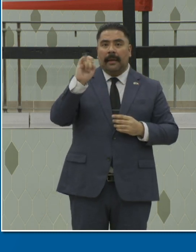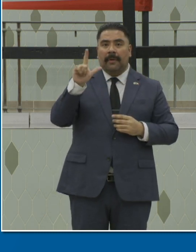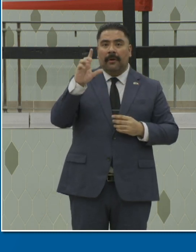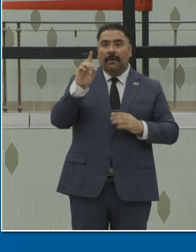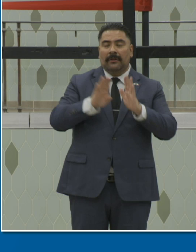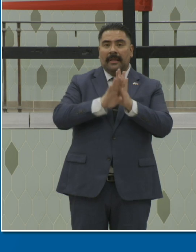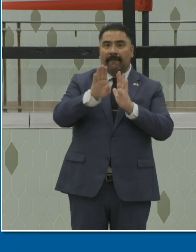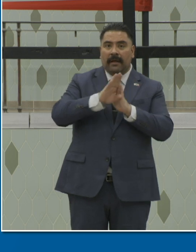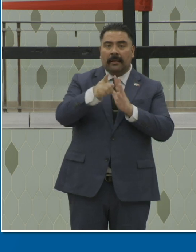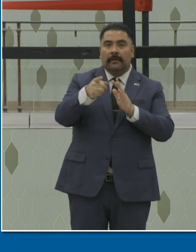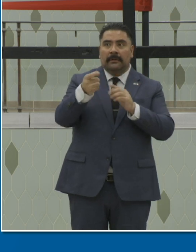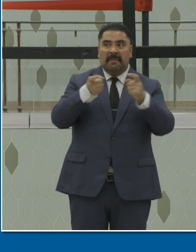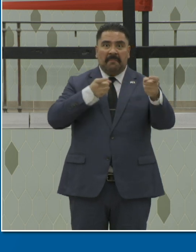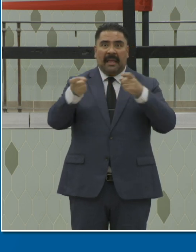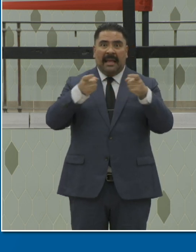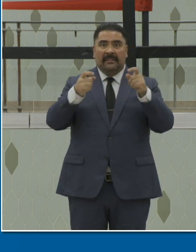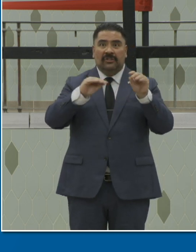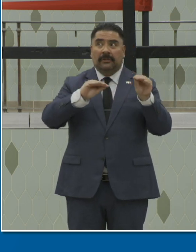the relocation.